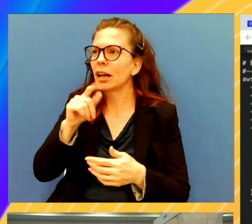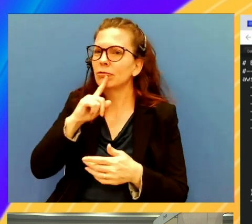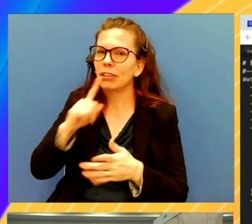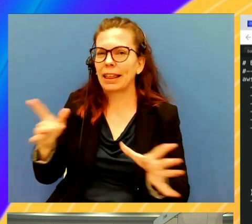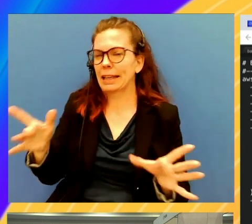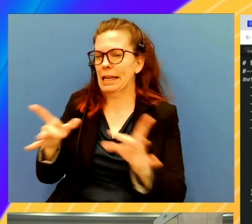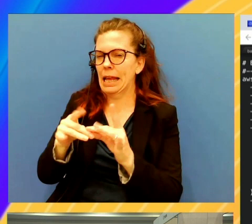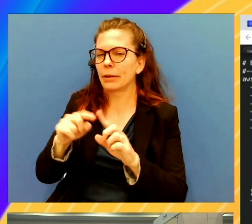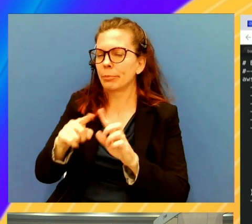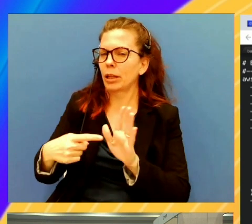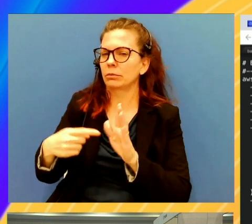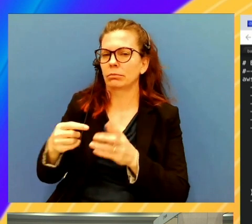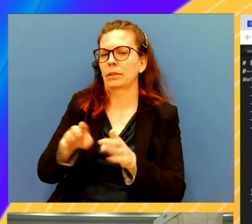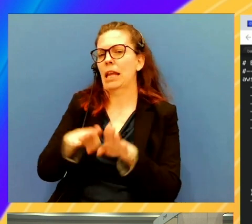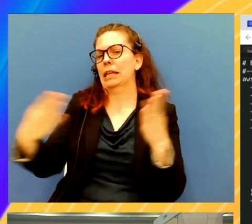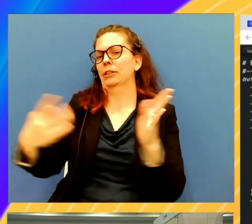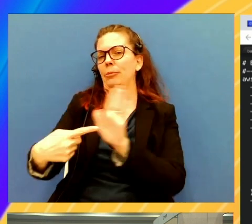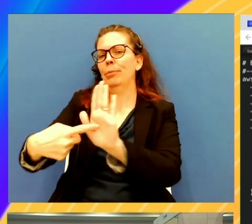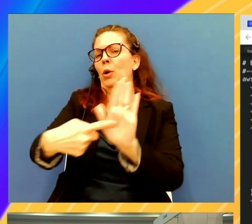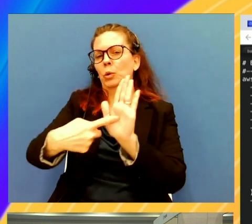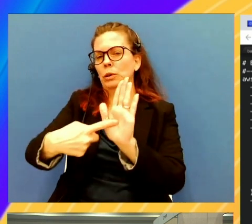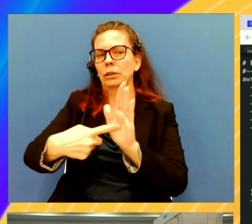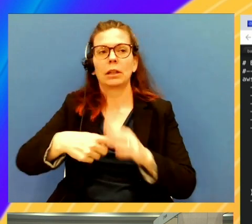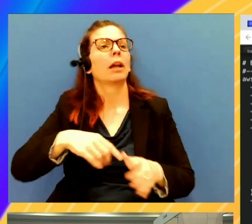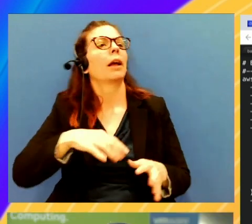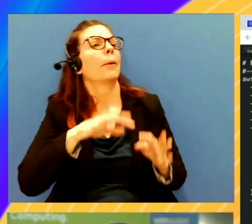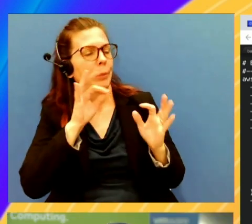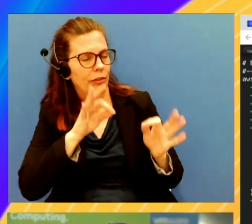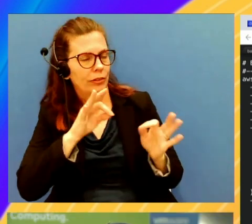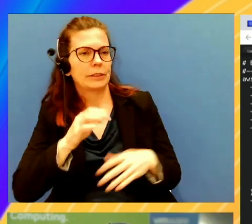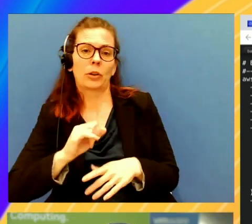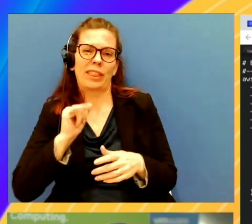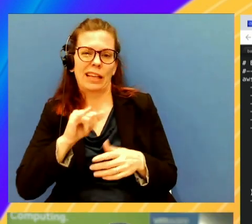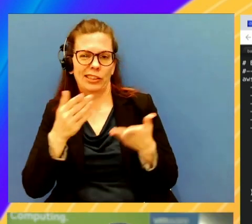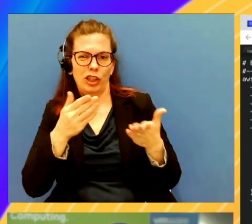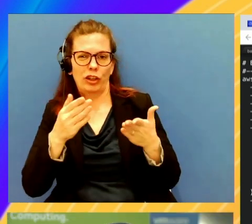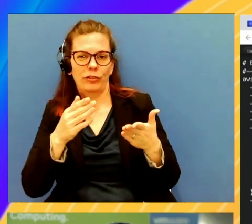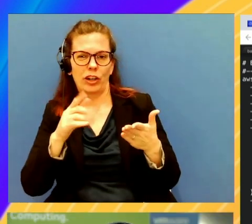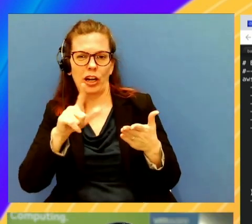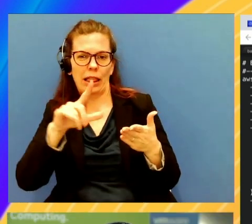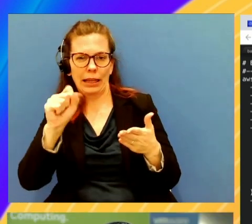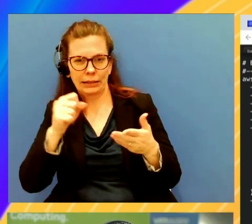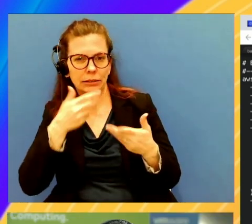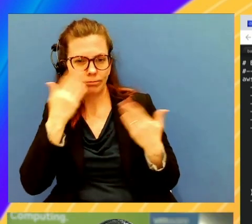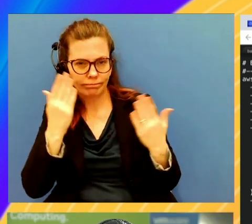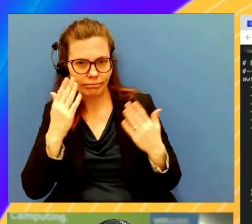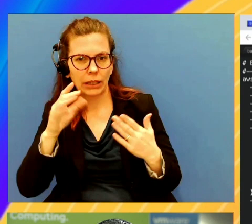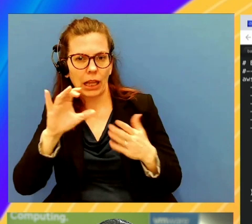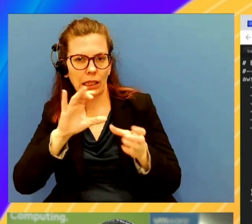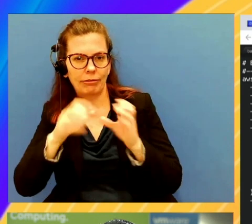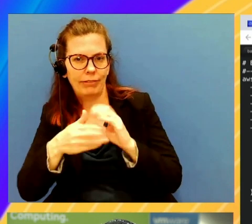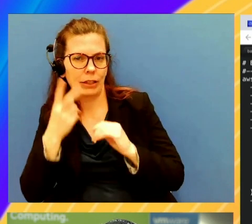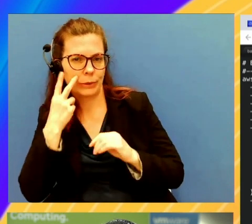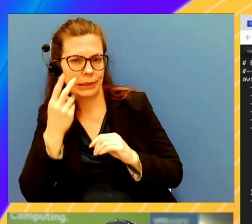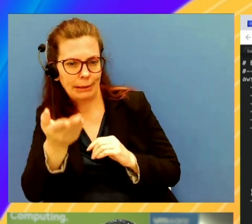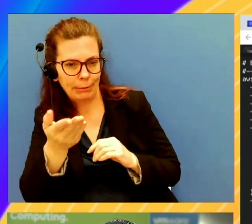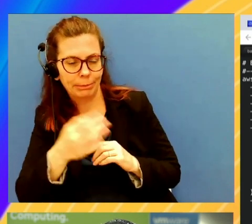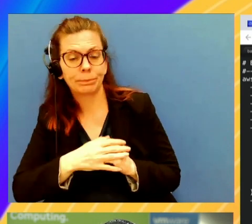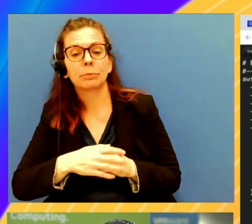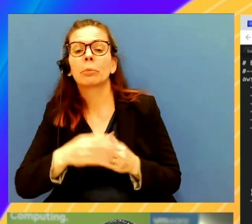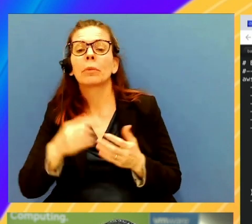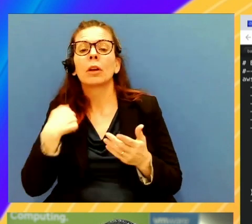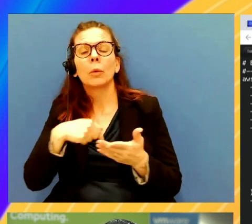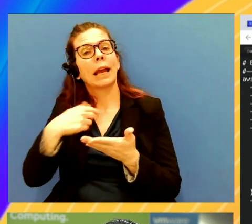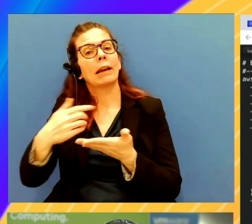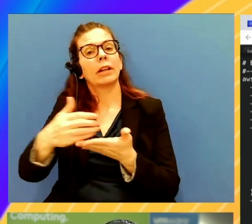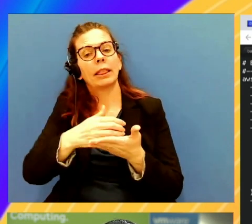Okay. Perfect. All right. So, and that's the servlet config you see right there. So we have the collector